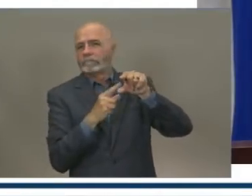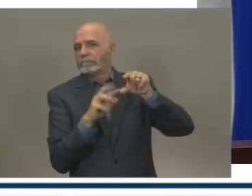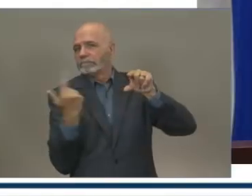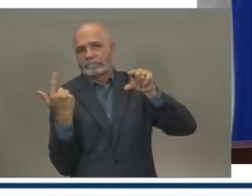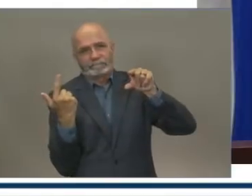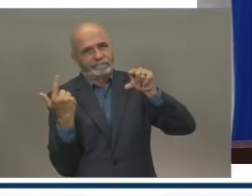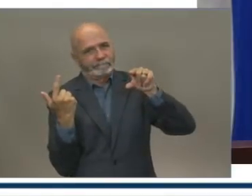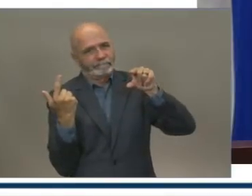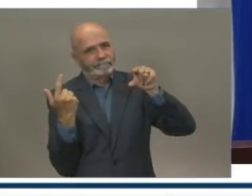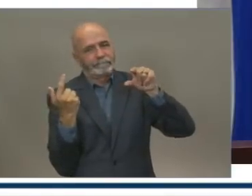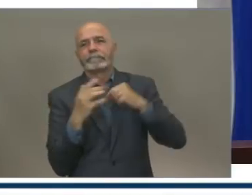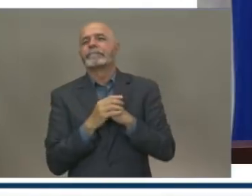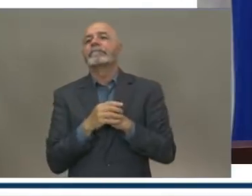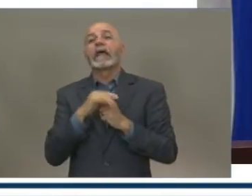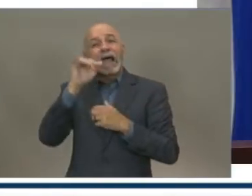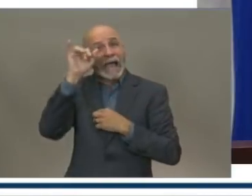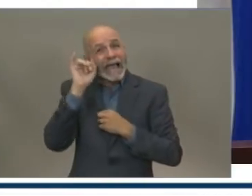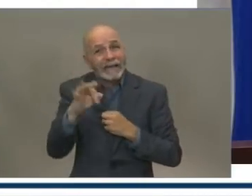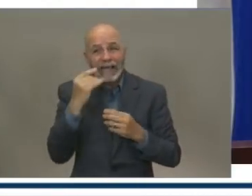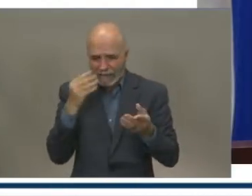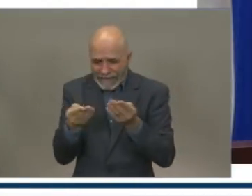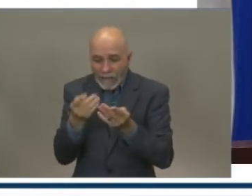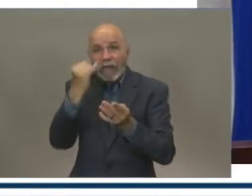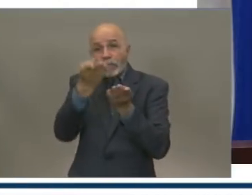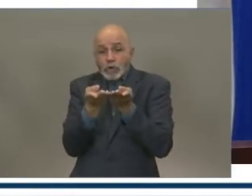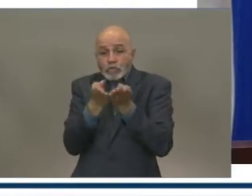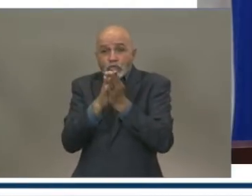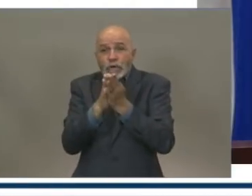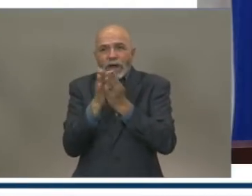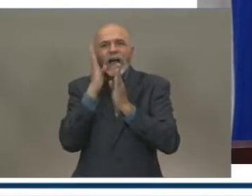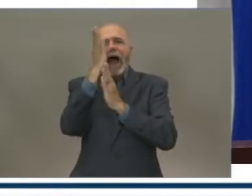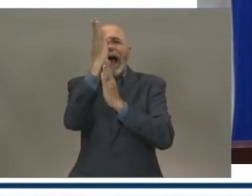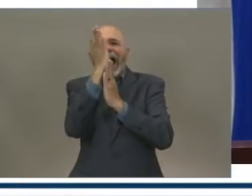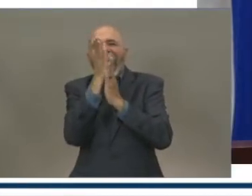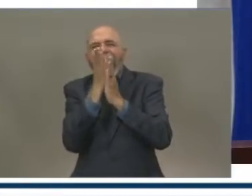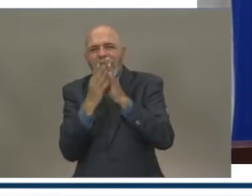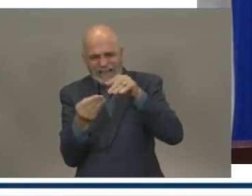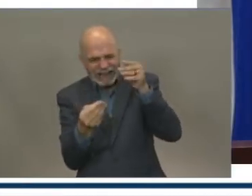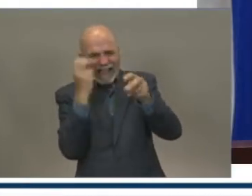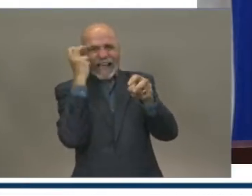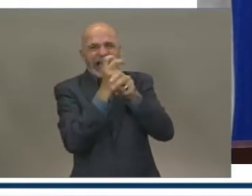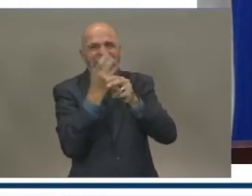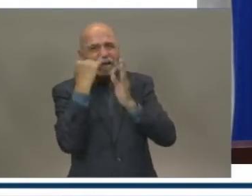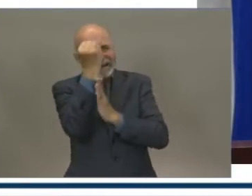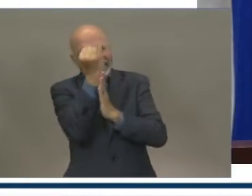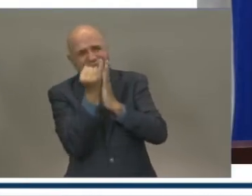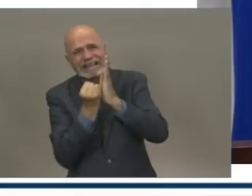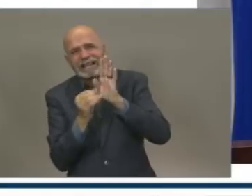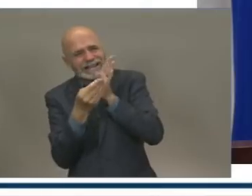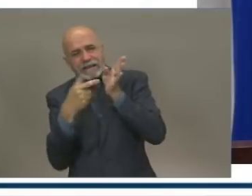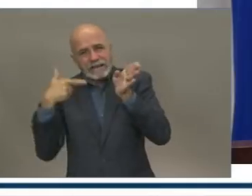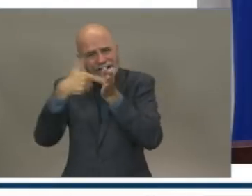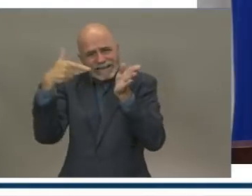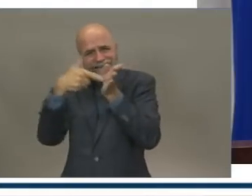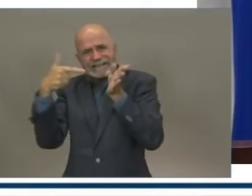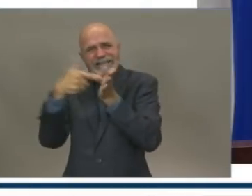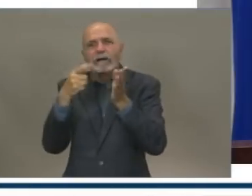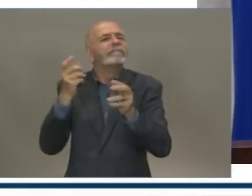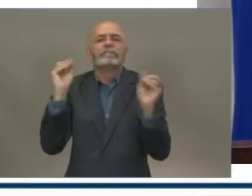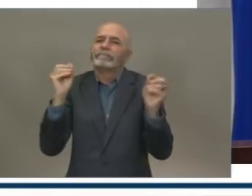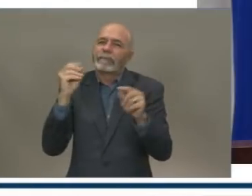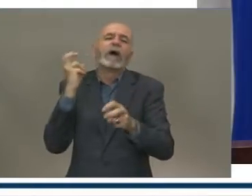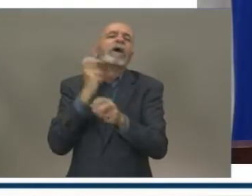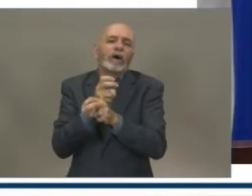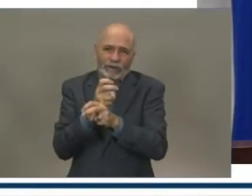And although even if you do, a business can still read the required details on the page to confirm your proof. You just won't be able to